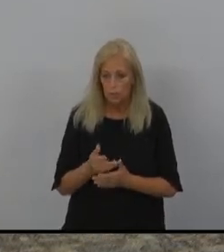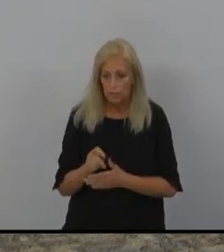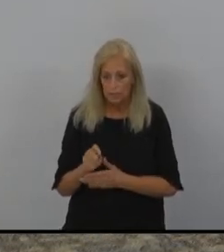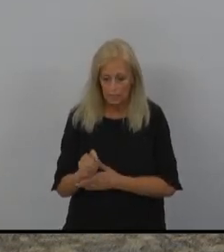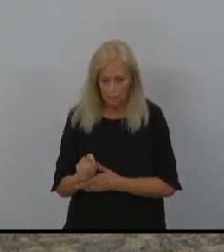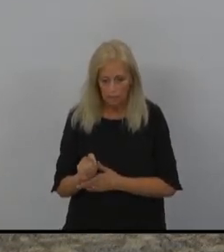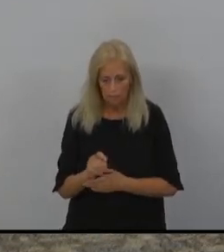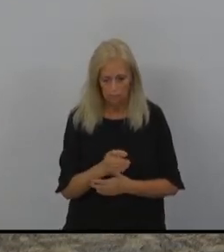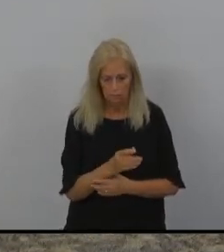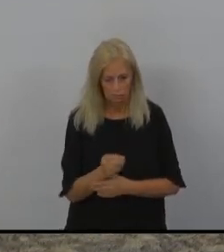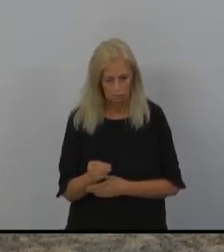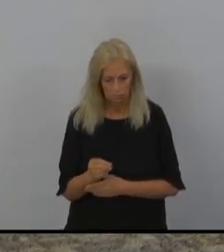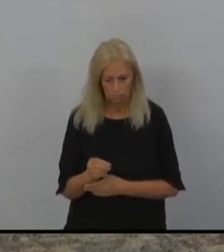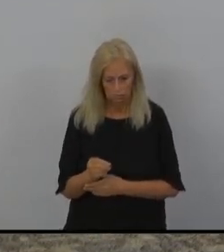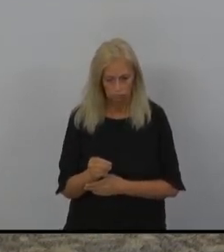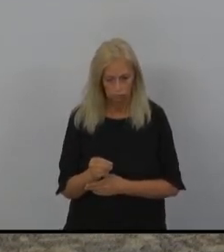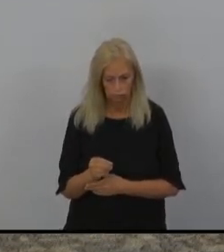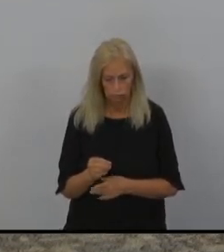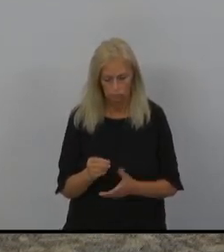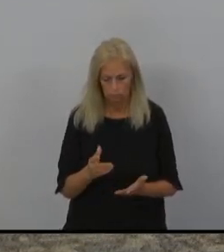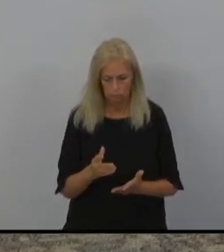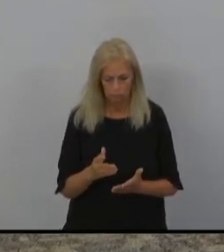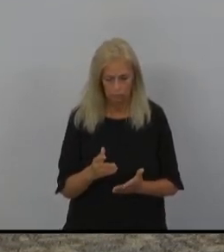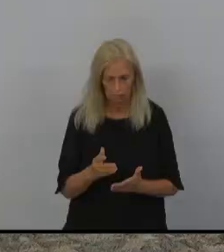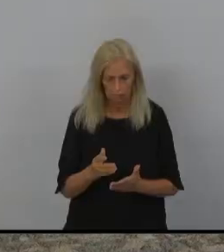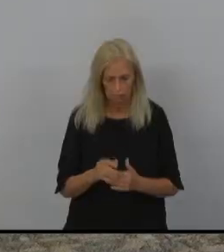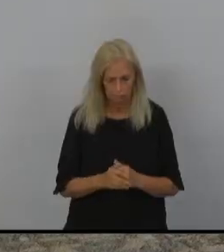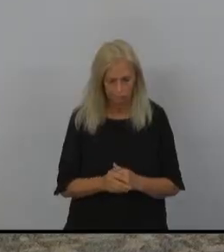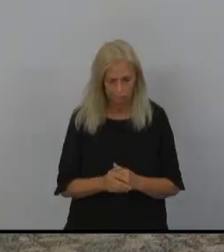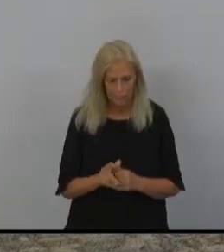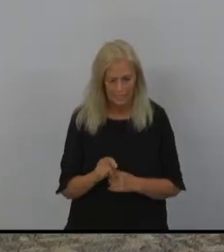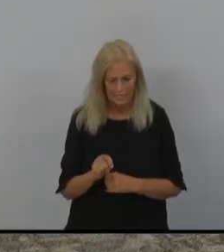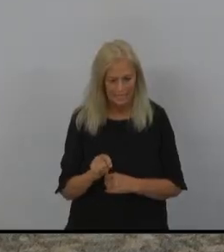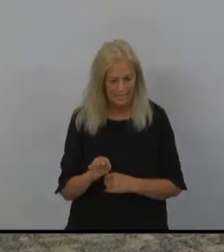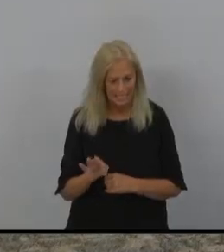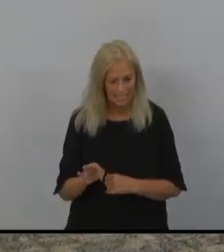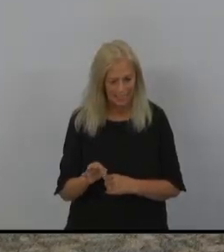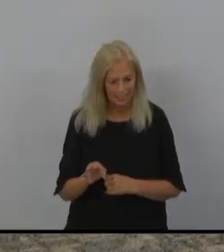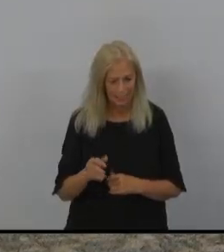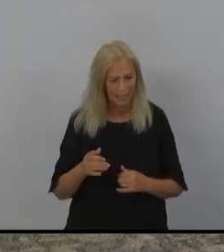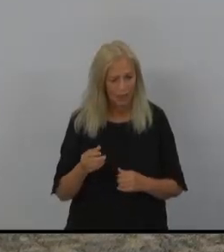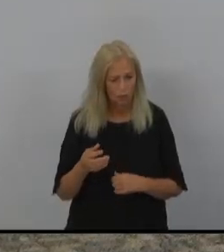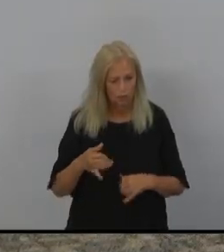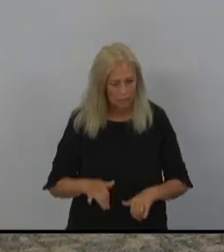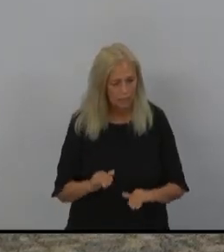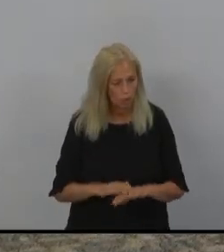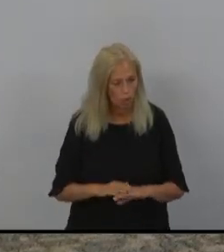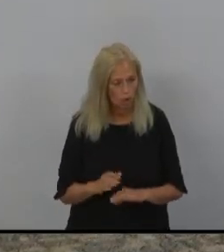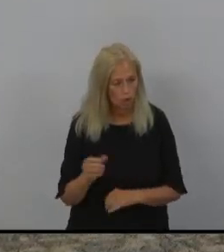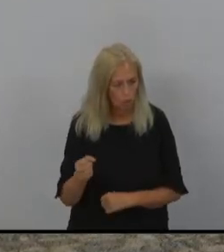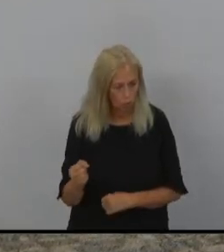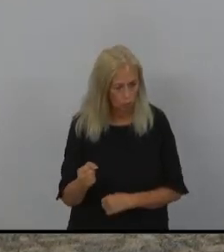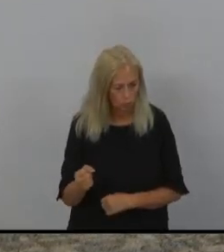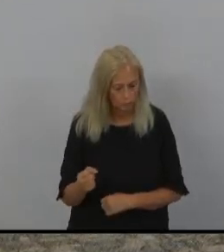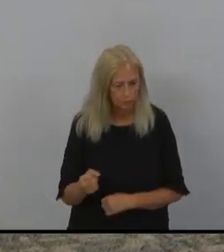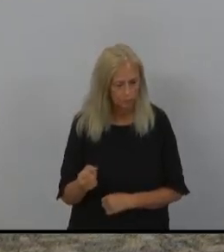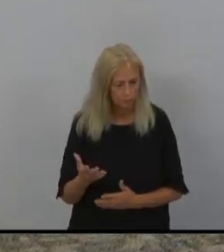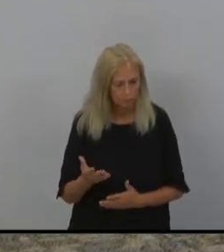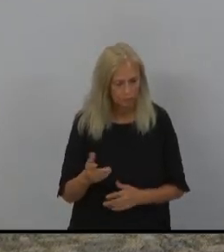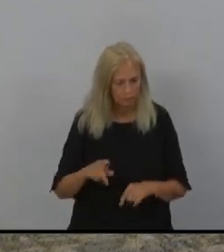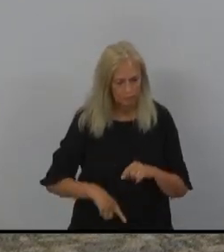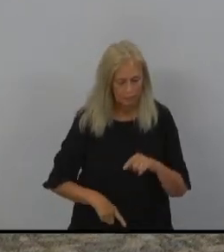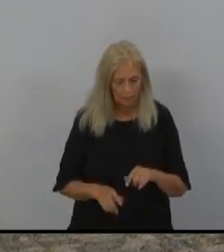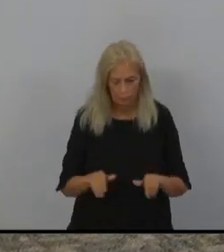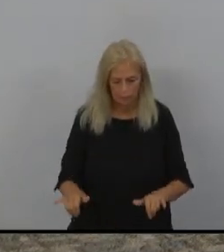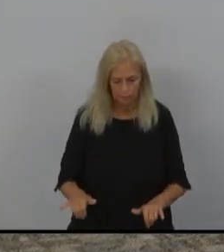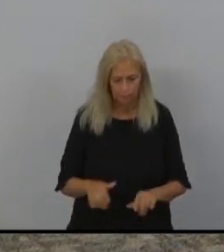held harmless. And this TIF number 3 is a small one. It's not, the TIF number 1 was the big one